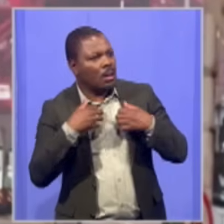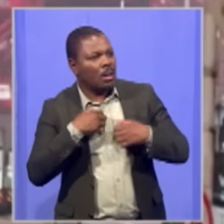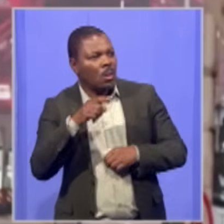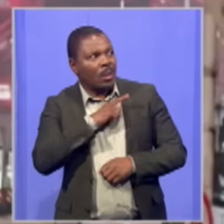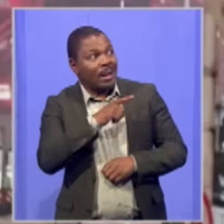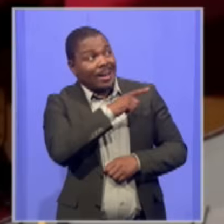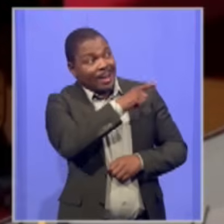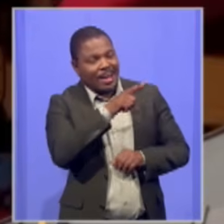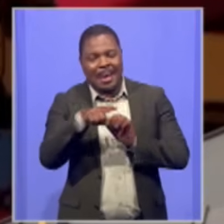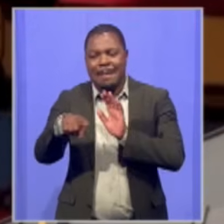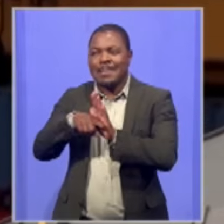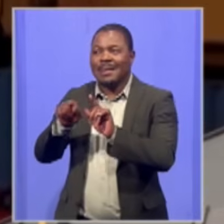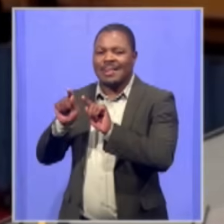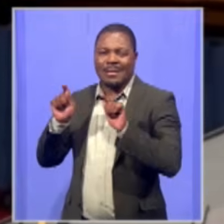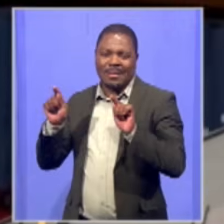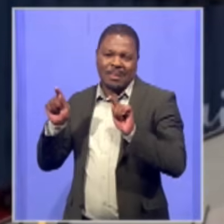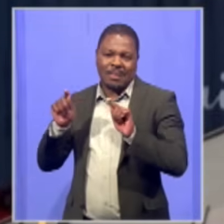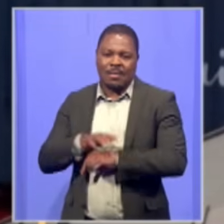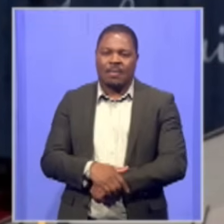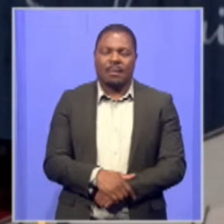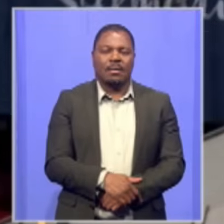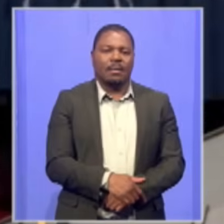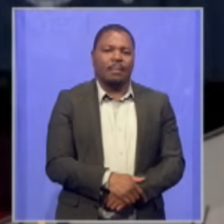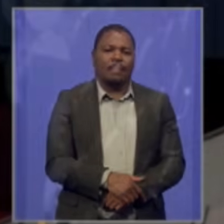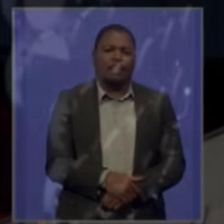ba amehang ka ho fetisisa.